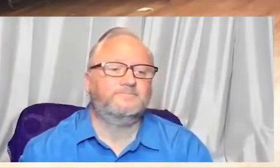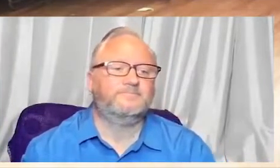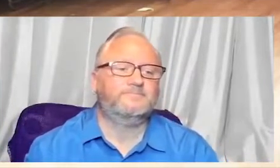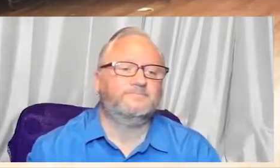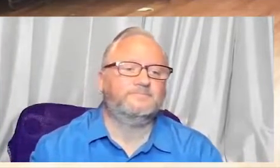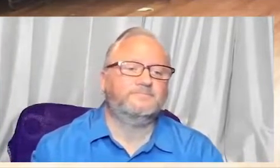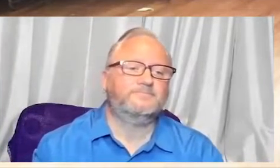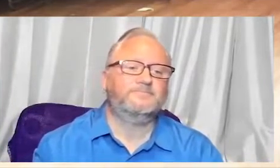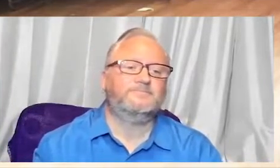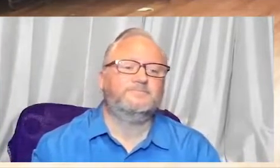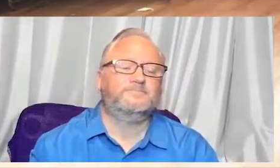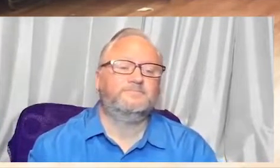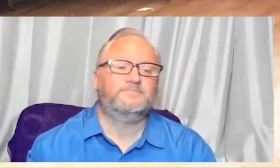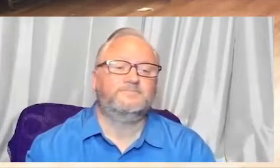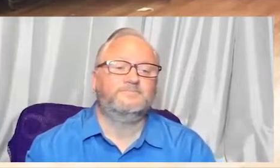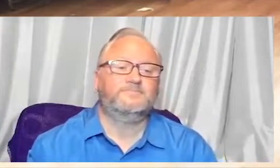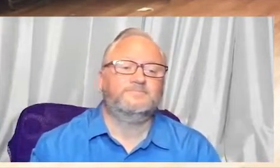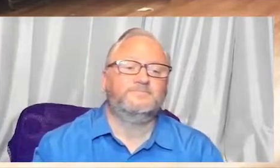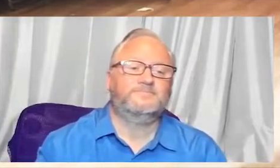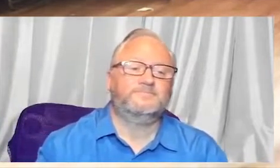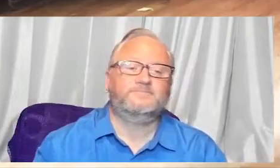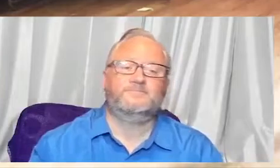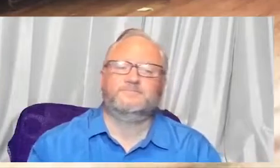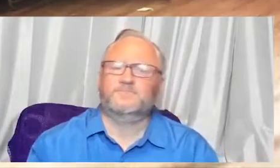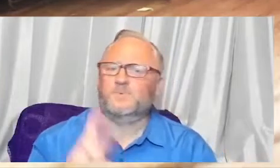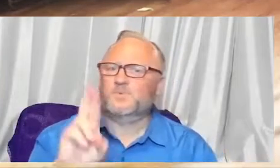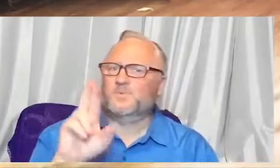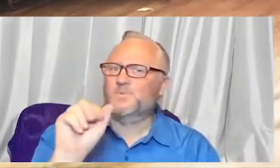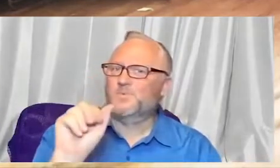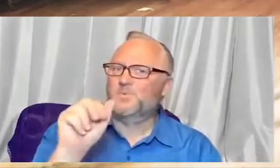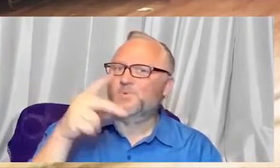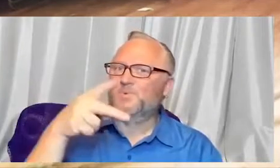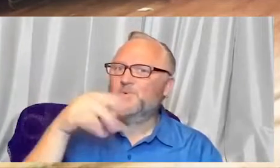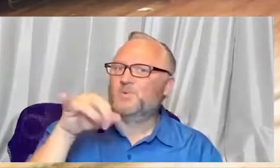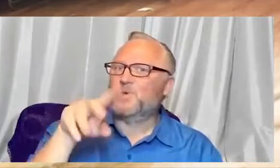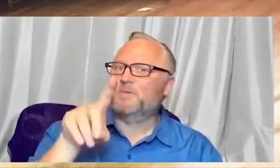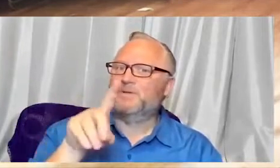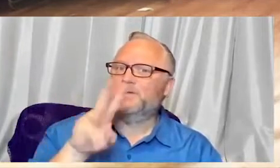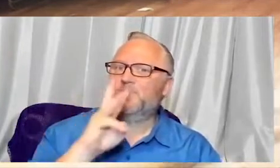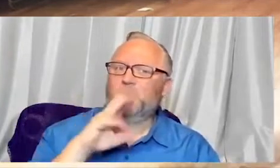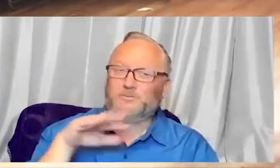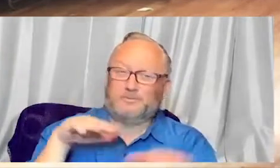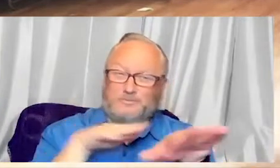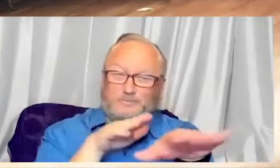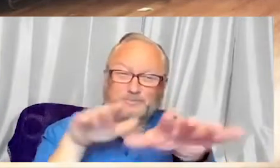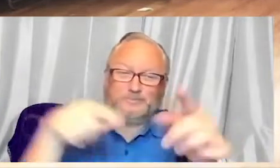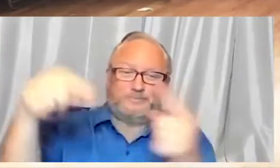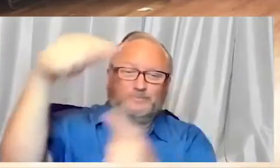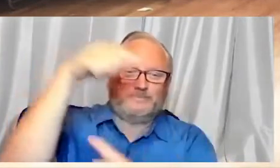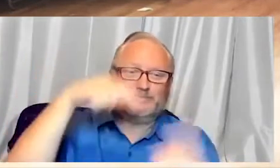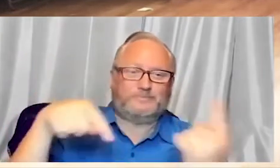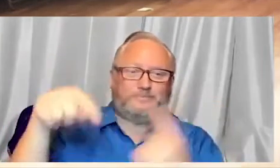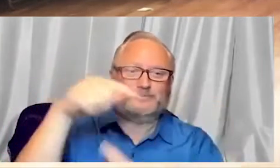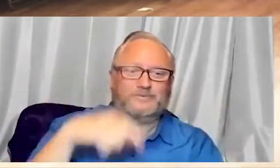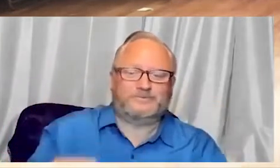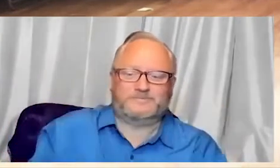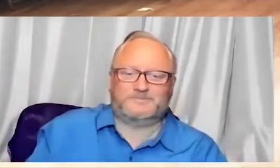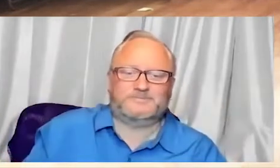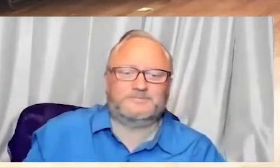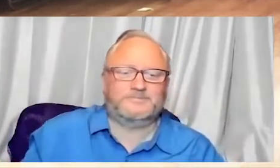Ooh. Here's some rapids. Try turn. Anything in the part of your body you want to turn.